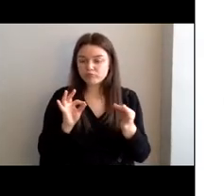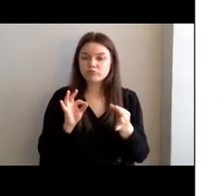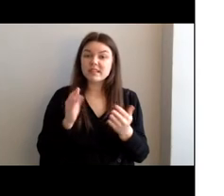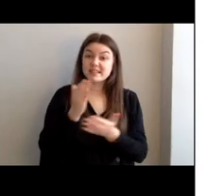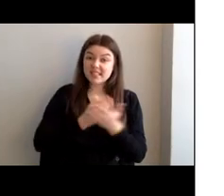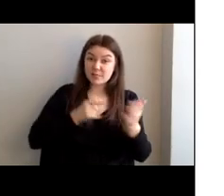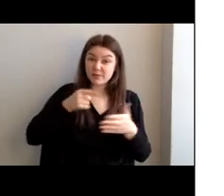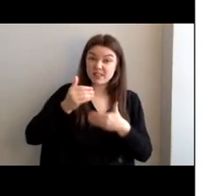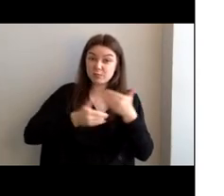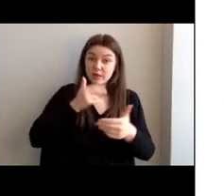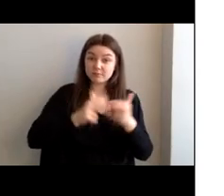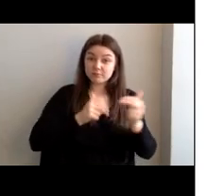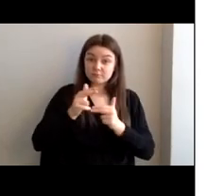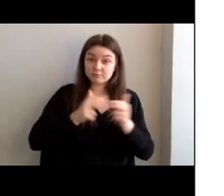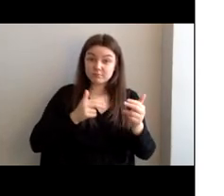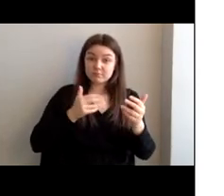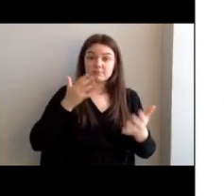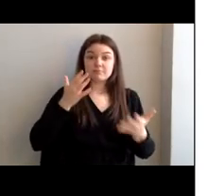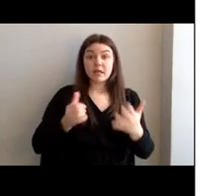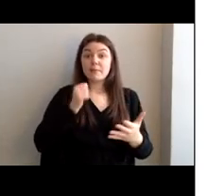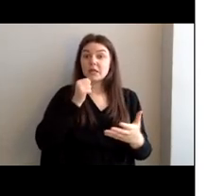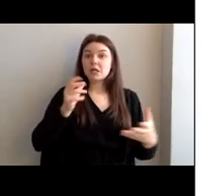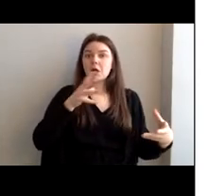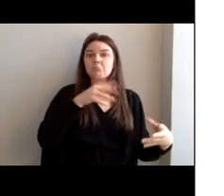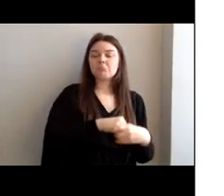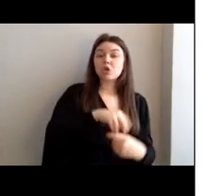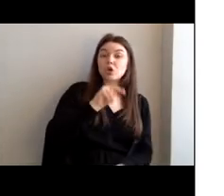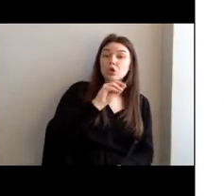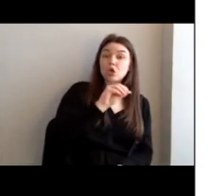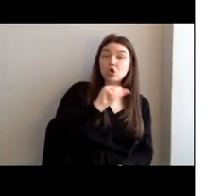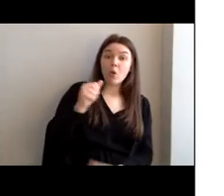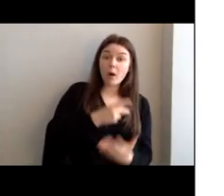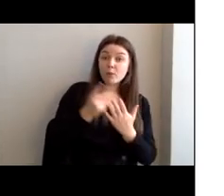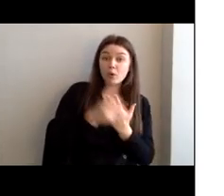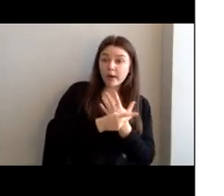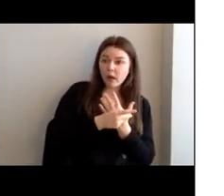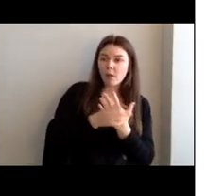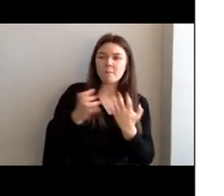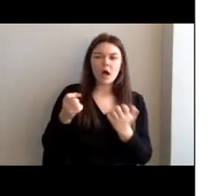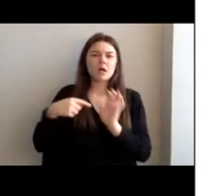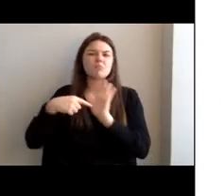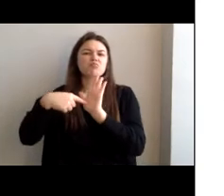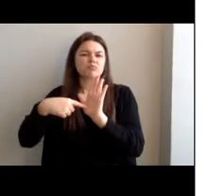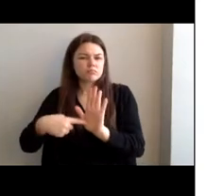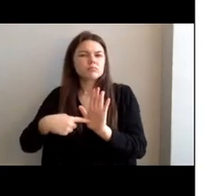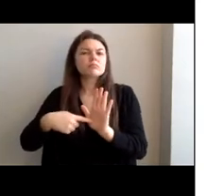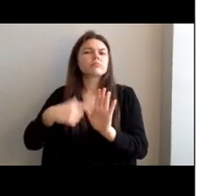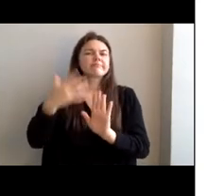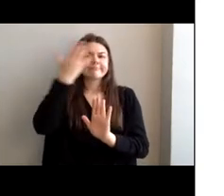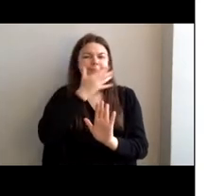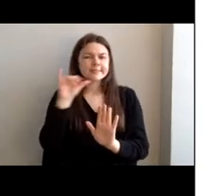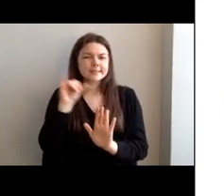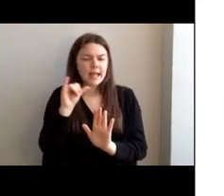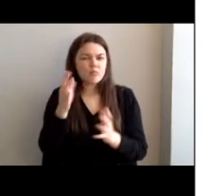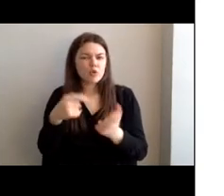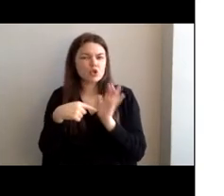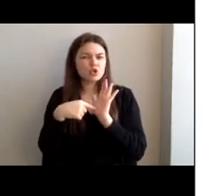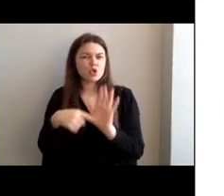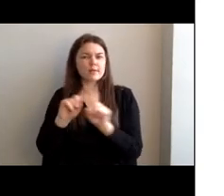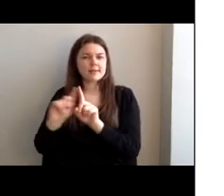facilities that we're going to show you, they may not be part of the NOAA Seafood Inspection Program, but we just wanted to demonstrate some different processing